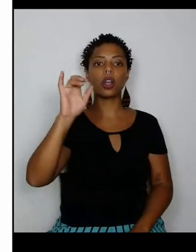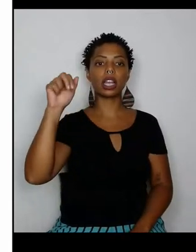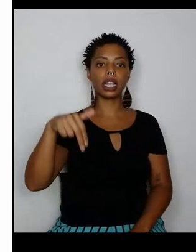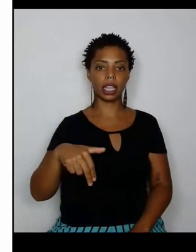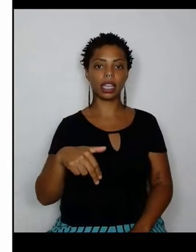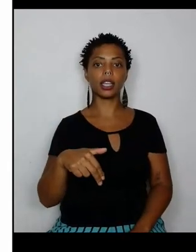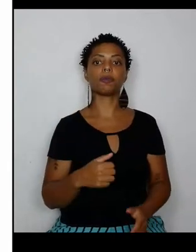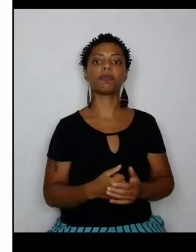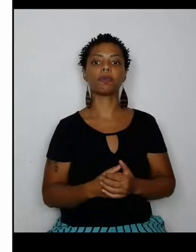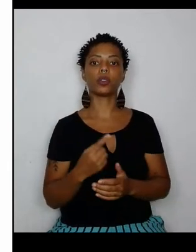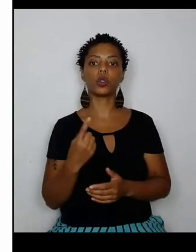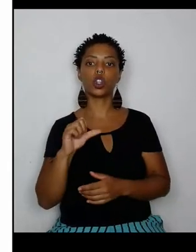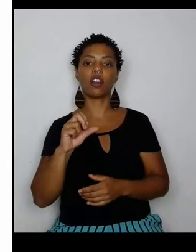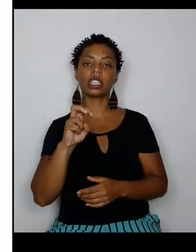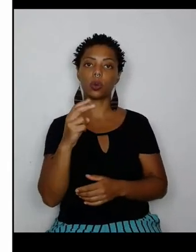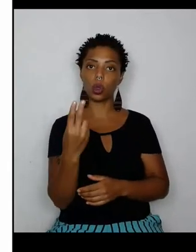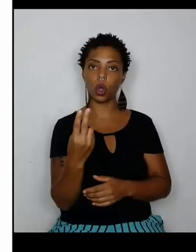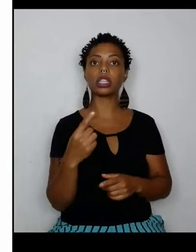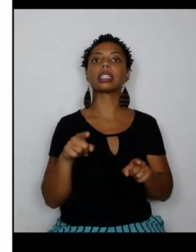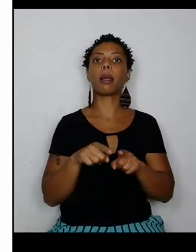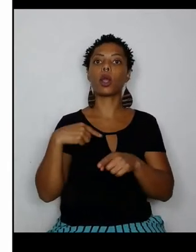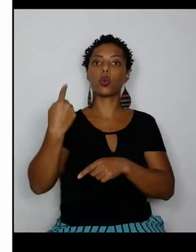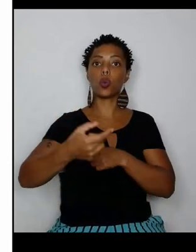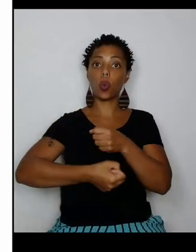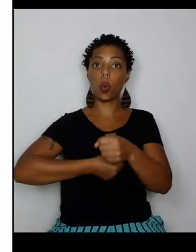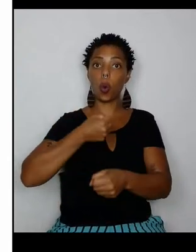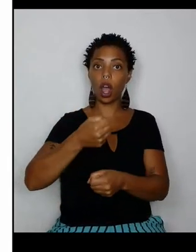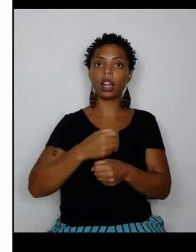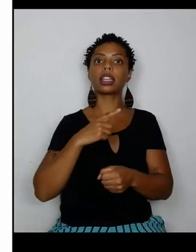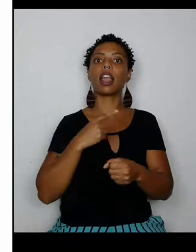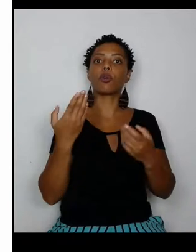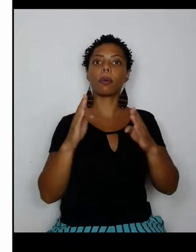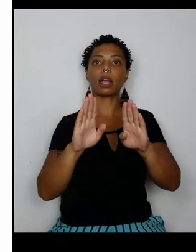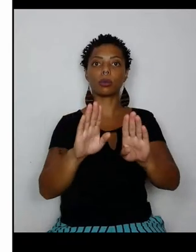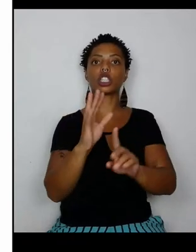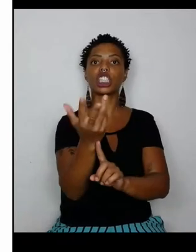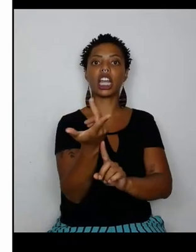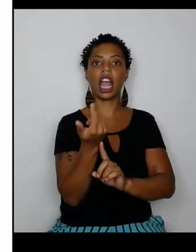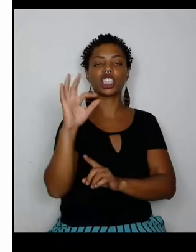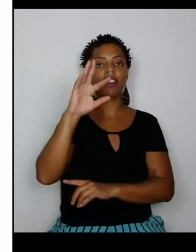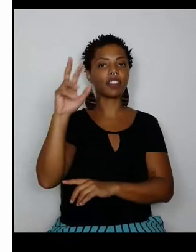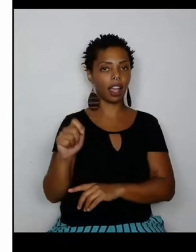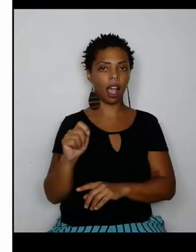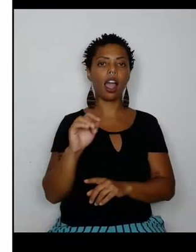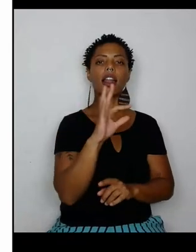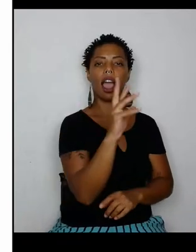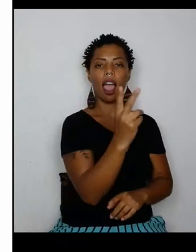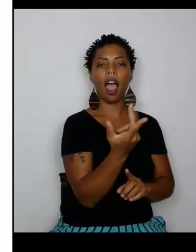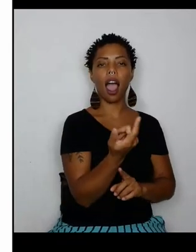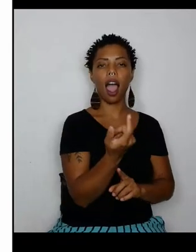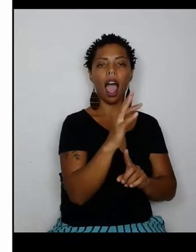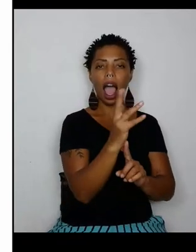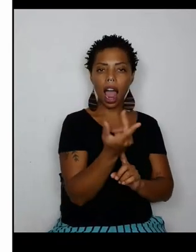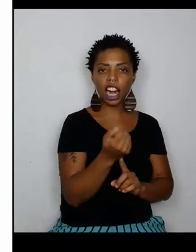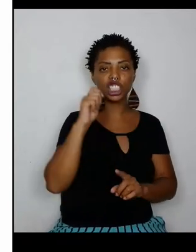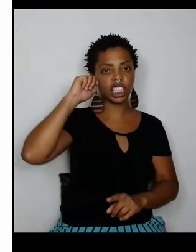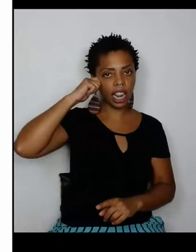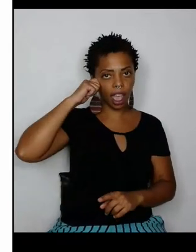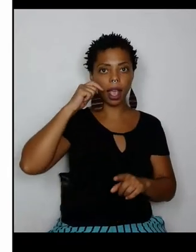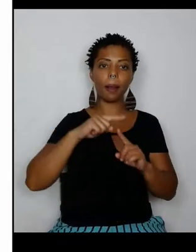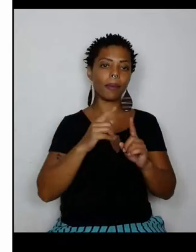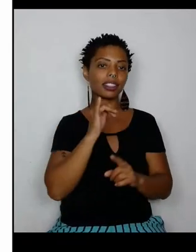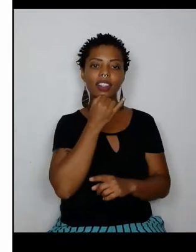bought 1952. in the following year there was an exhibit on african black art